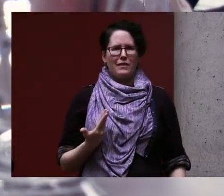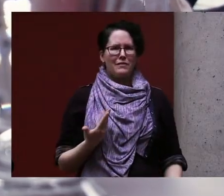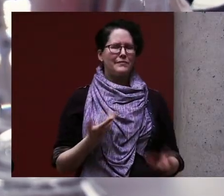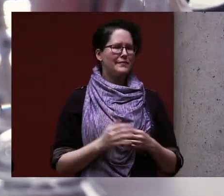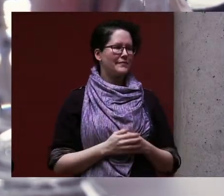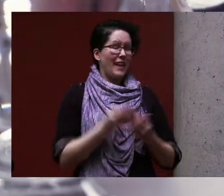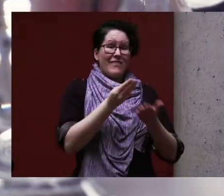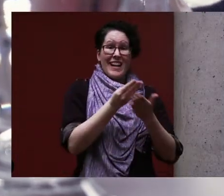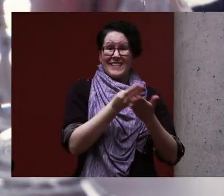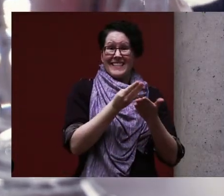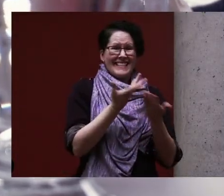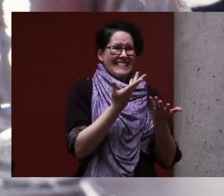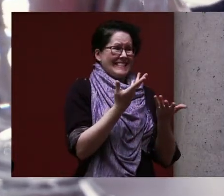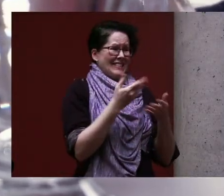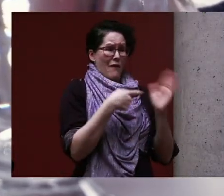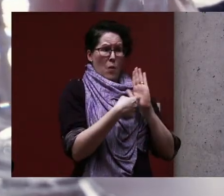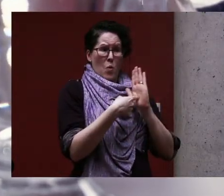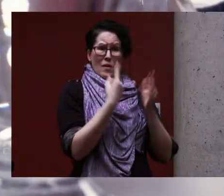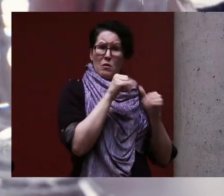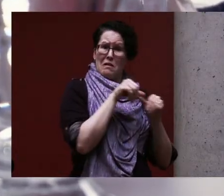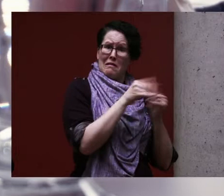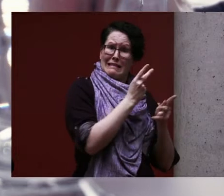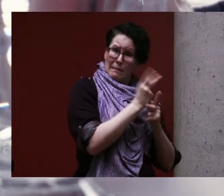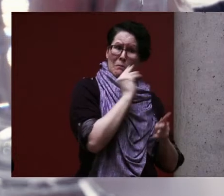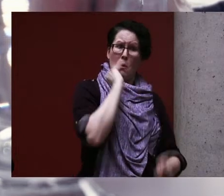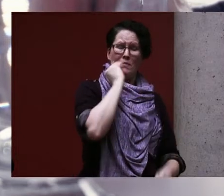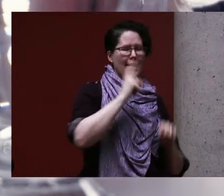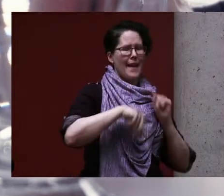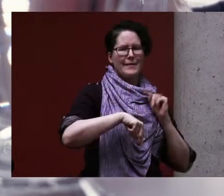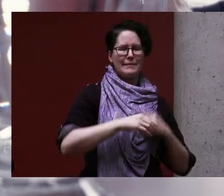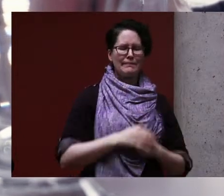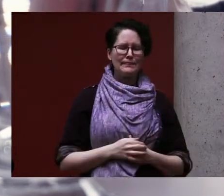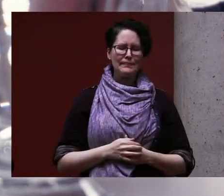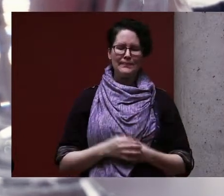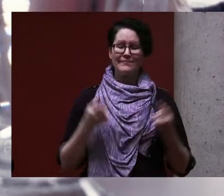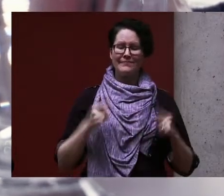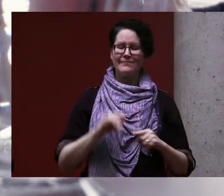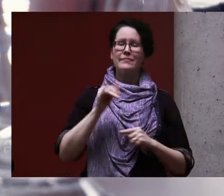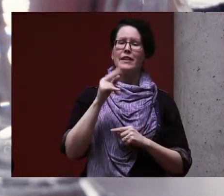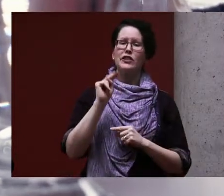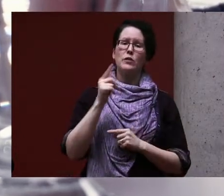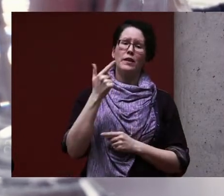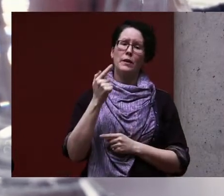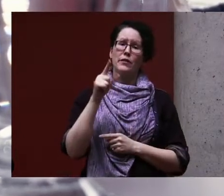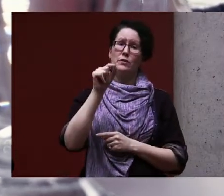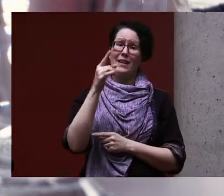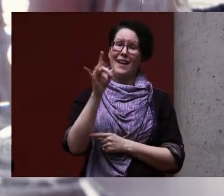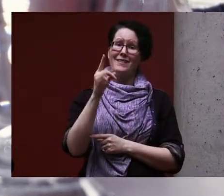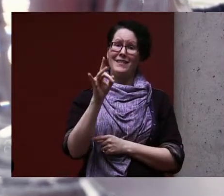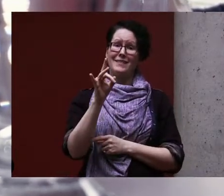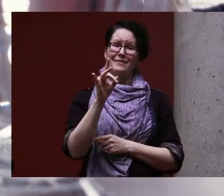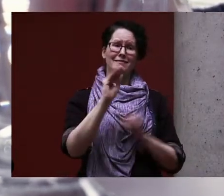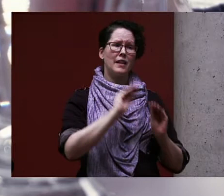the resources or the finances to keep her at home. So on January 21st, 2018, I moved Laura